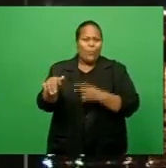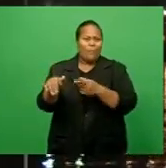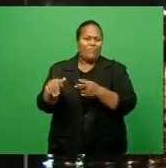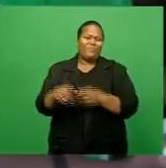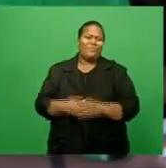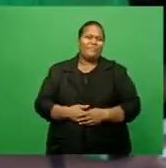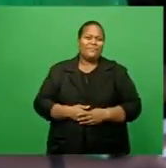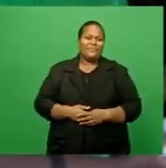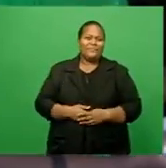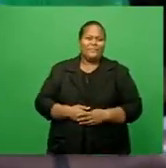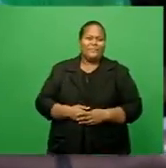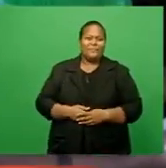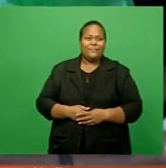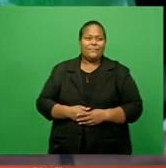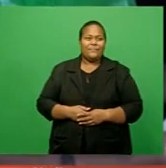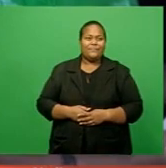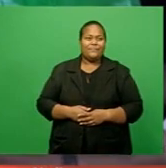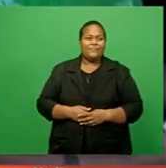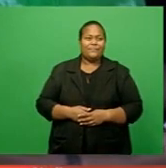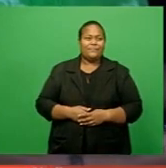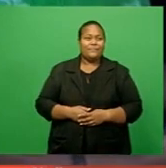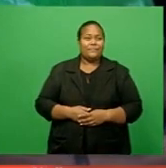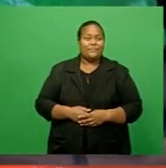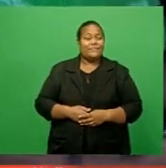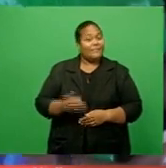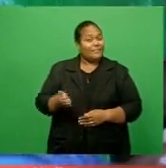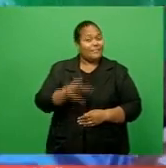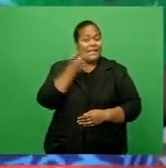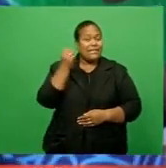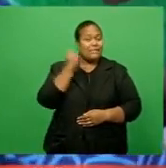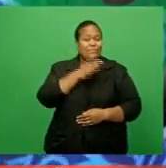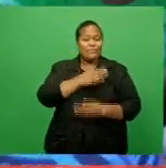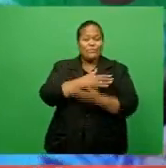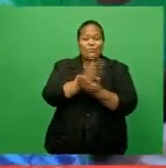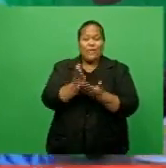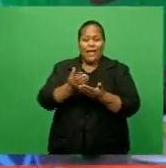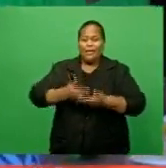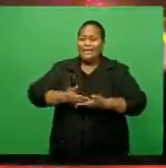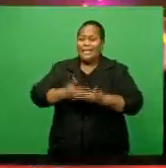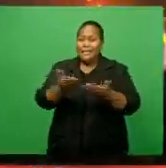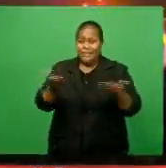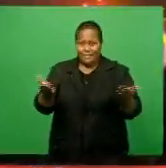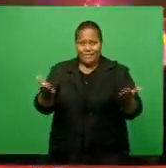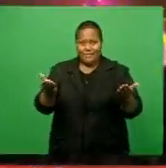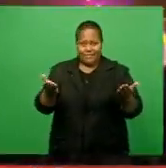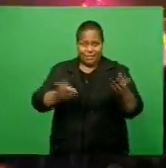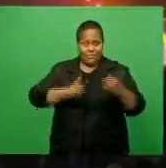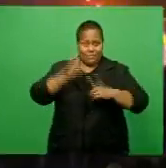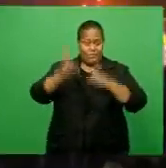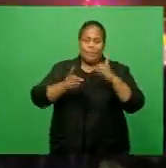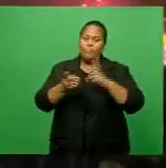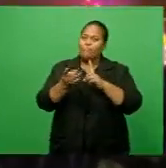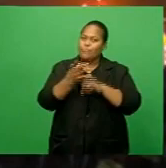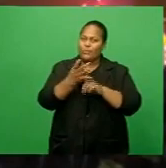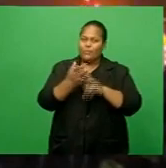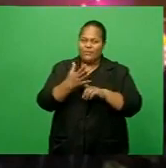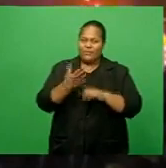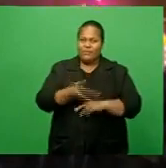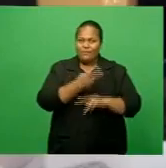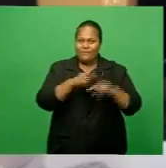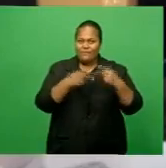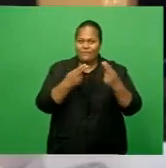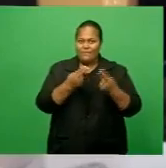Naikaso. The spirit of sharing and giving during Diwali was an important aspect for the Prasad